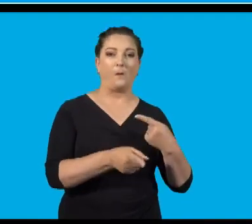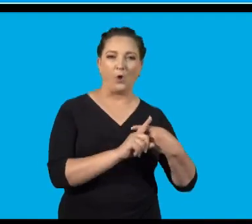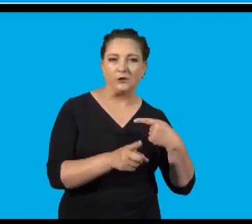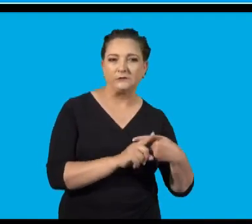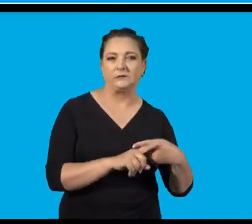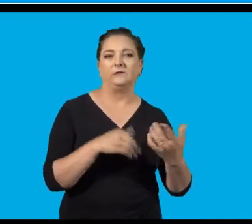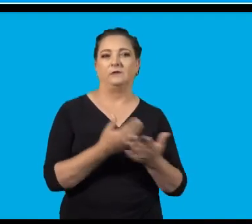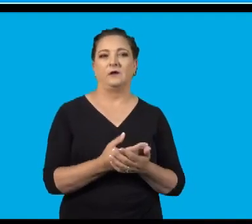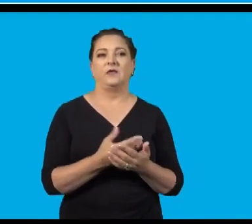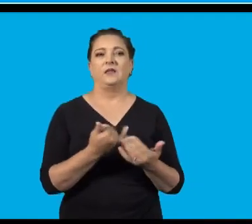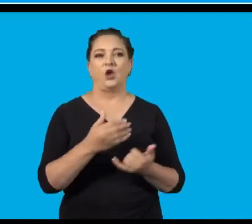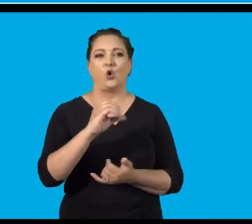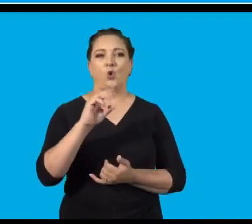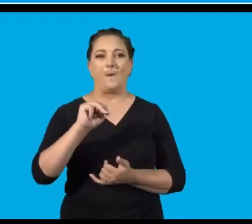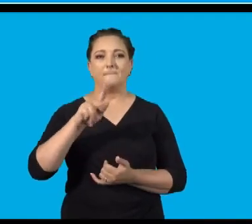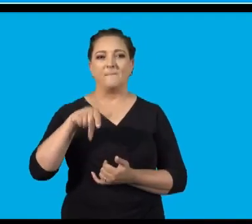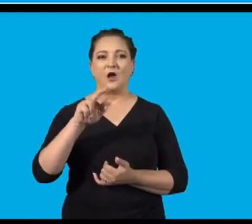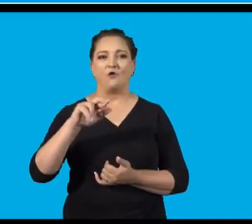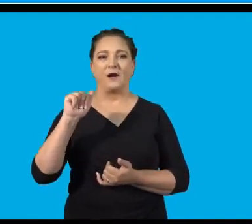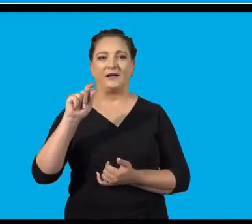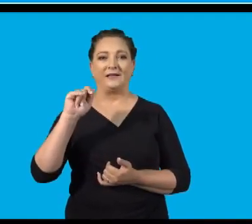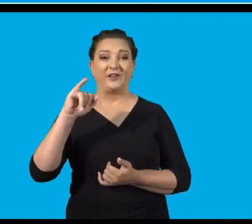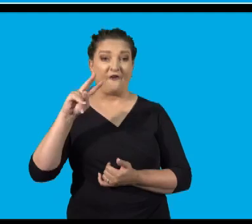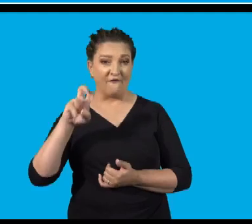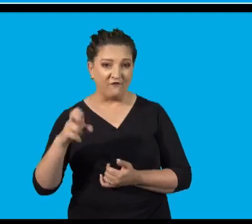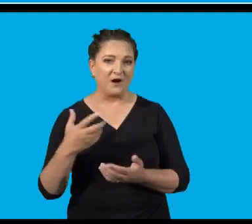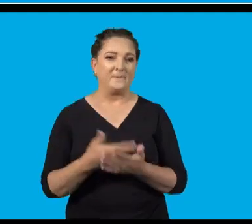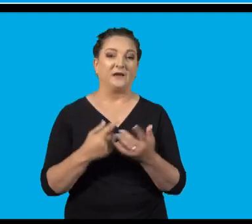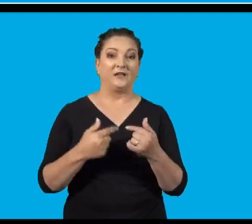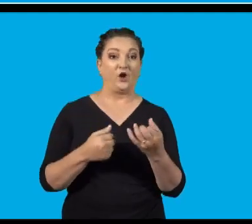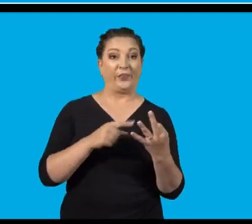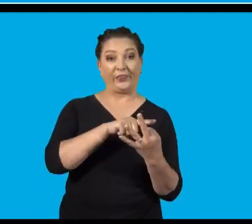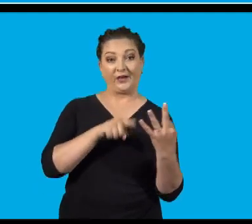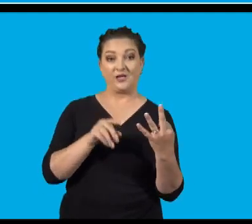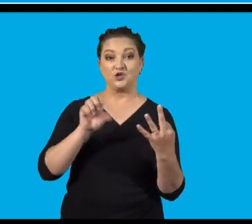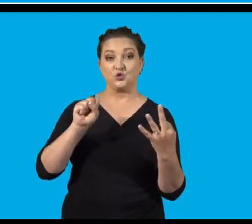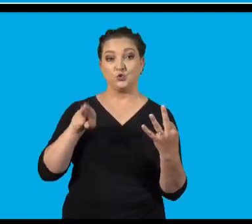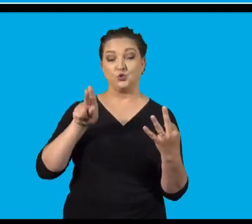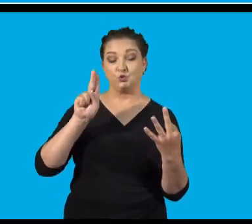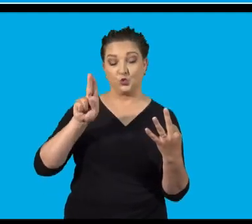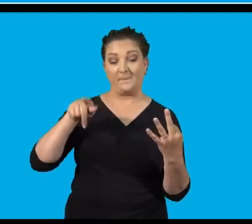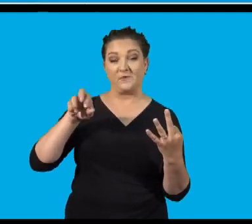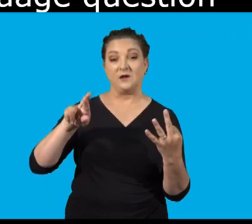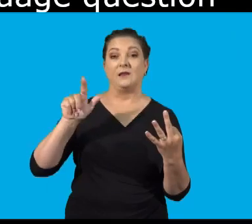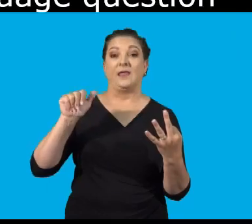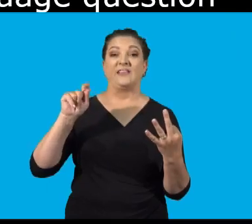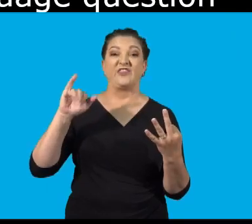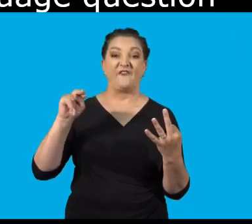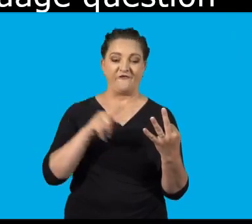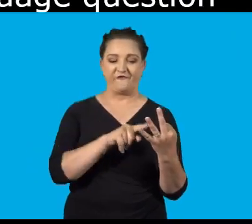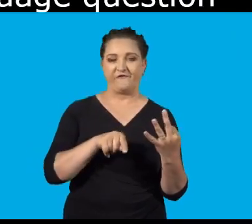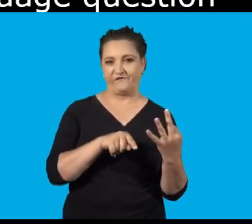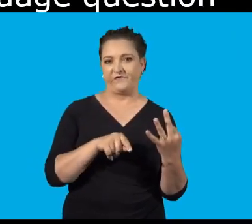positive, comparative, as well as a superlative manner. So I want you to take note, there's three ways in which we're going to do these